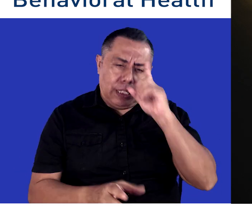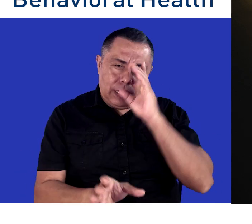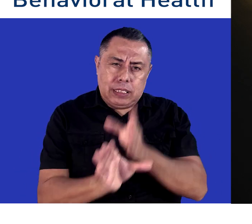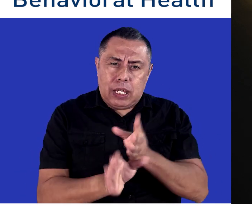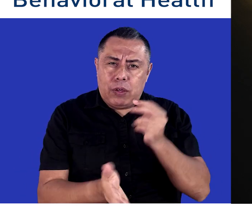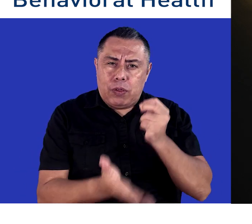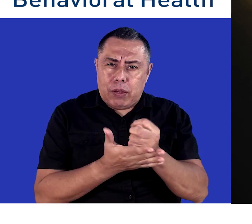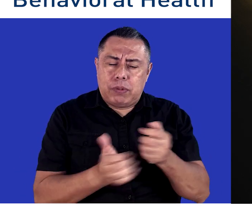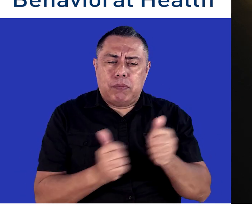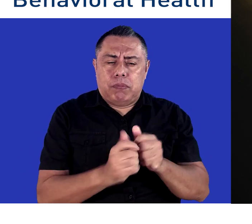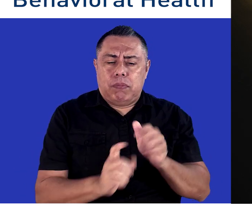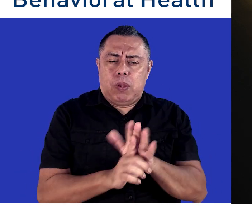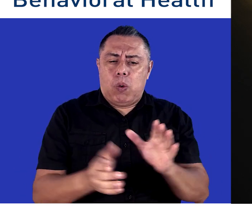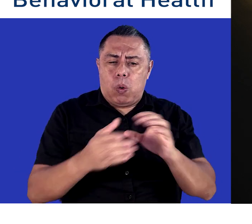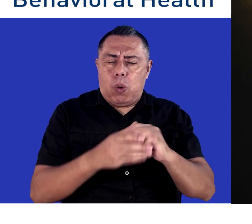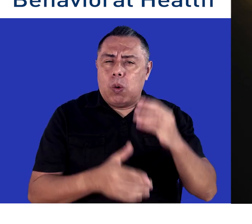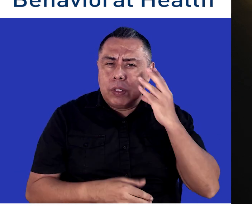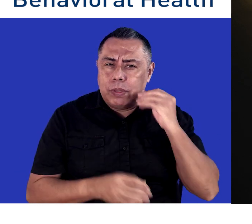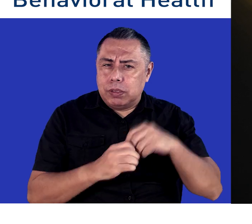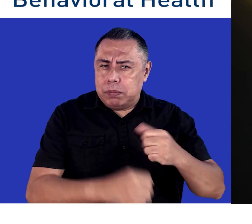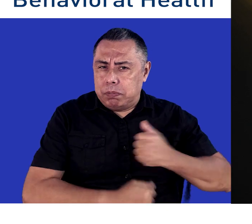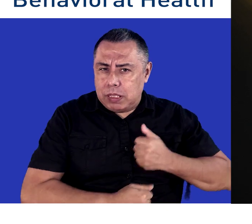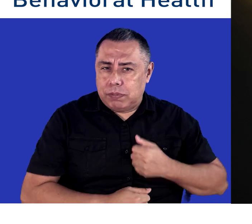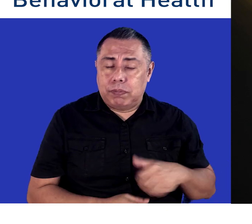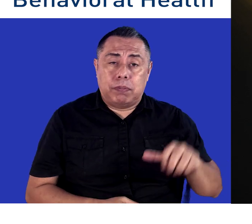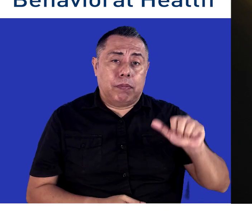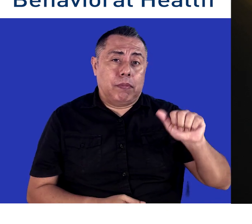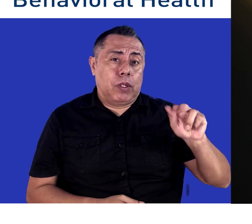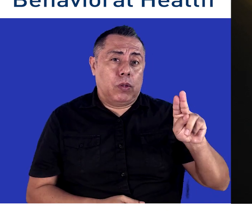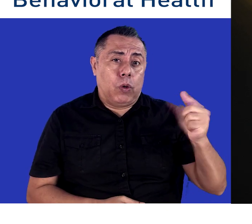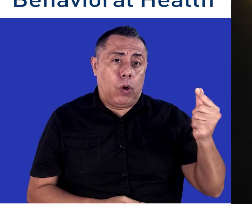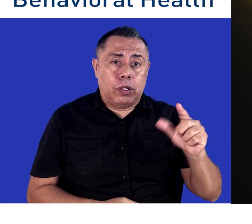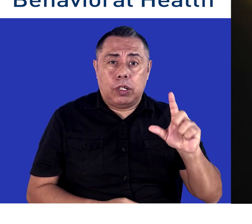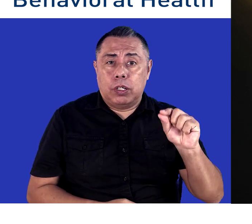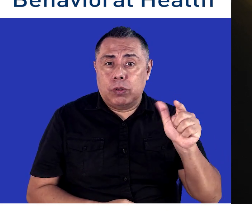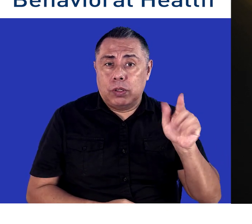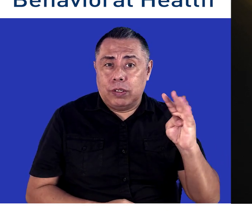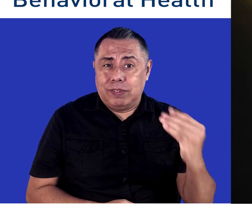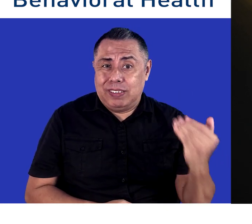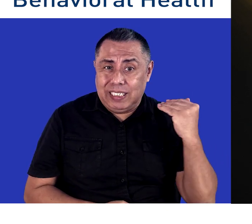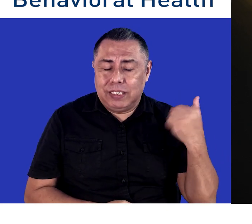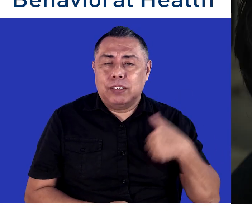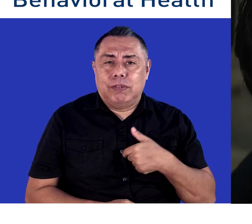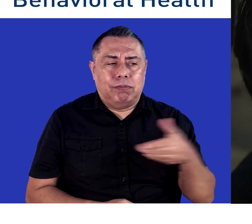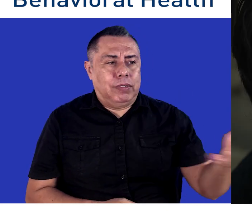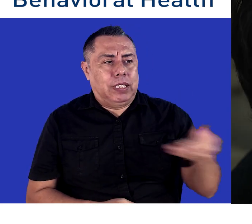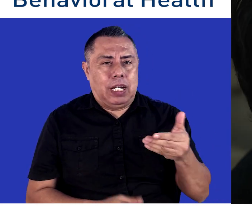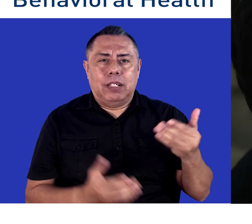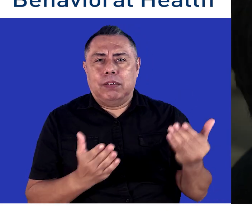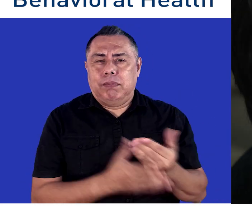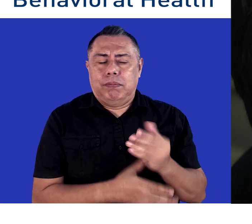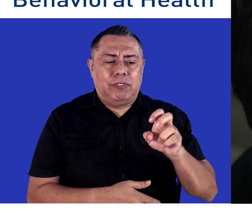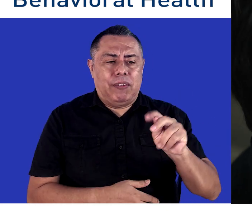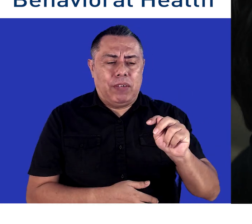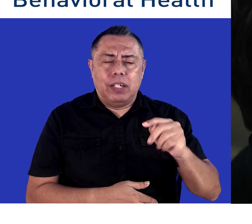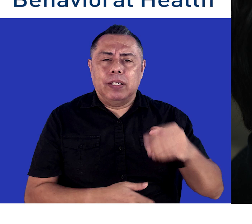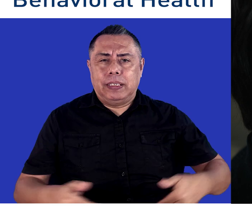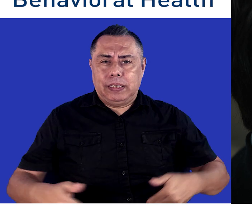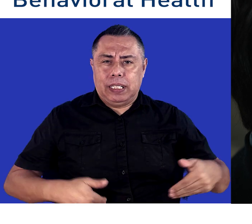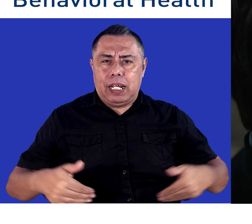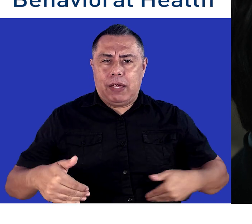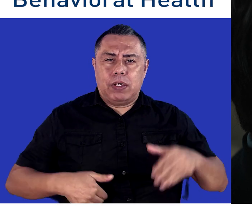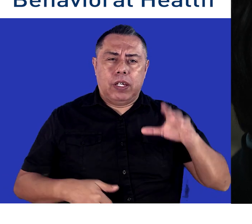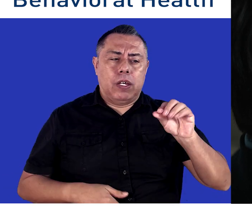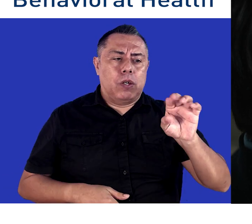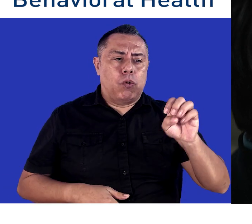lived experiences in the military. In August 2024, we refilled the position with a veteran Navy corpsman